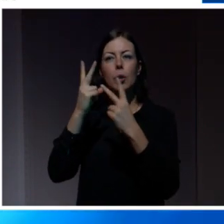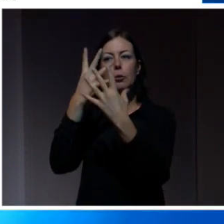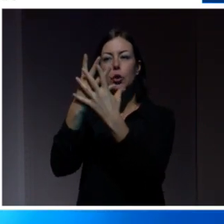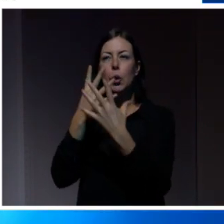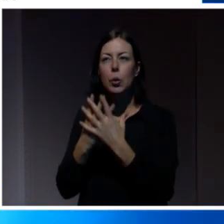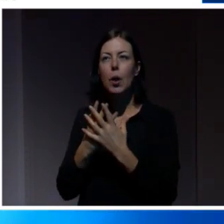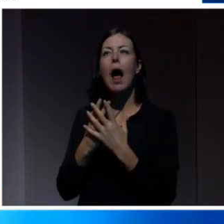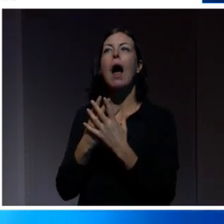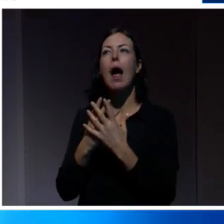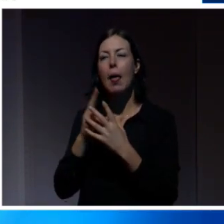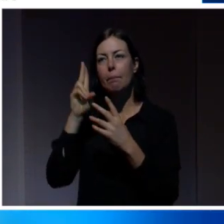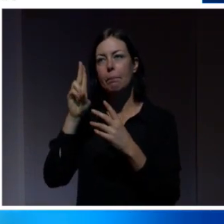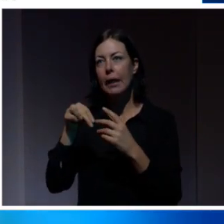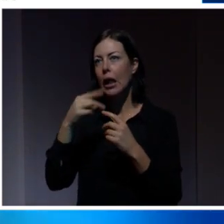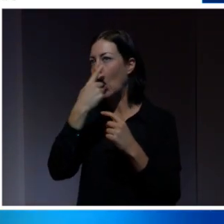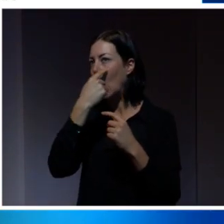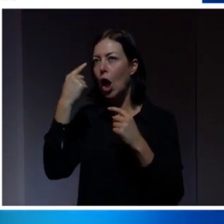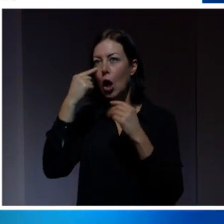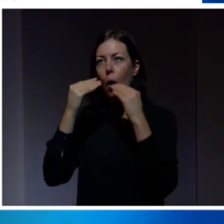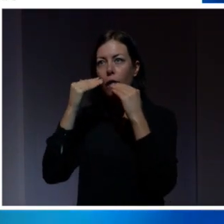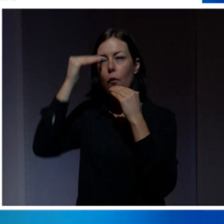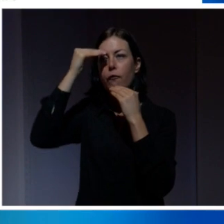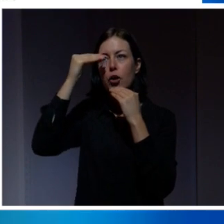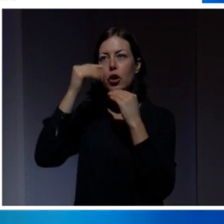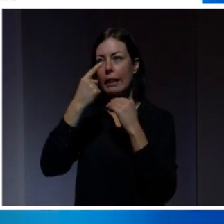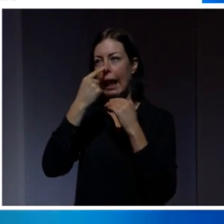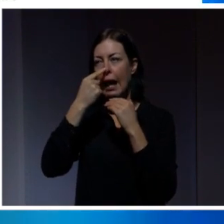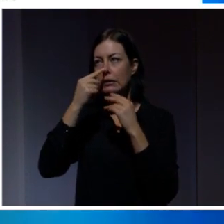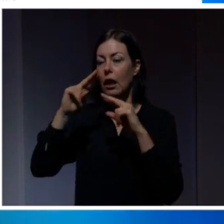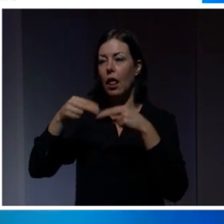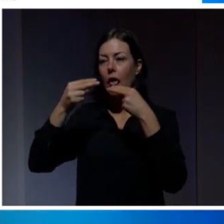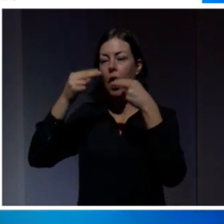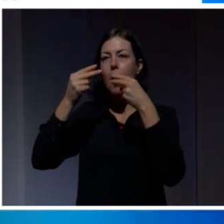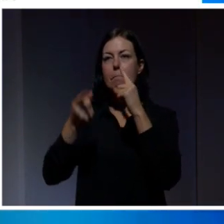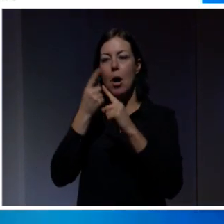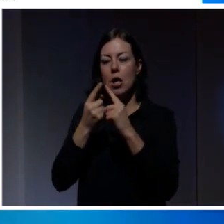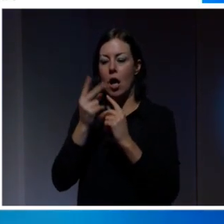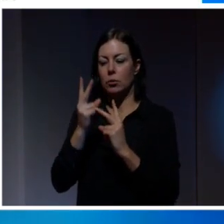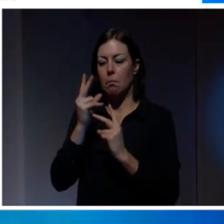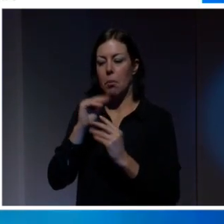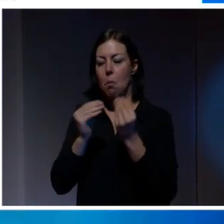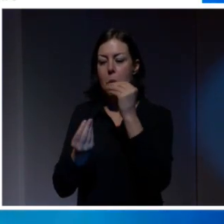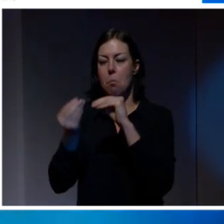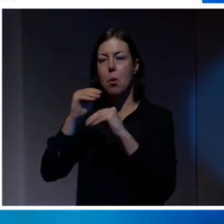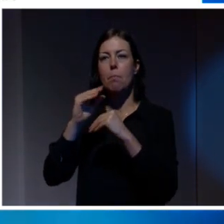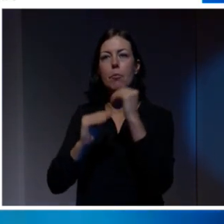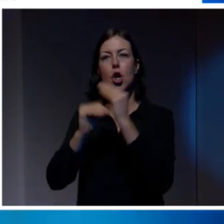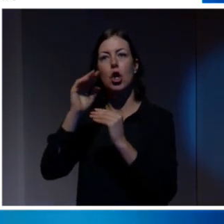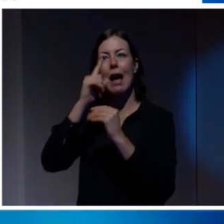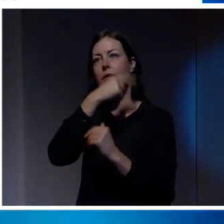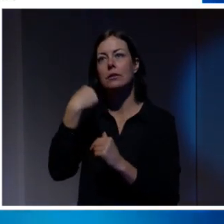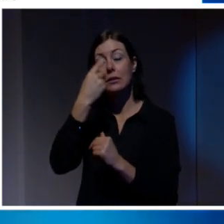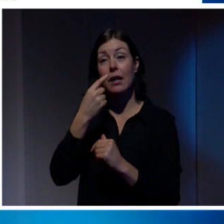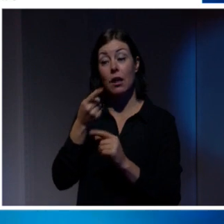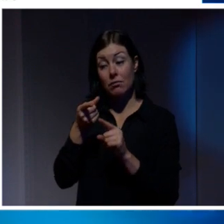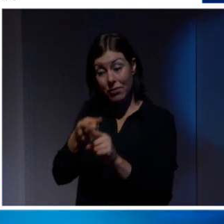to be above noses. And then at the end, the neural network starts to build faces. So if any of you are sitting on massive amounts of